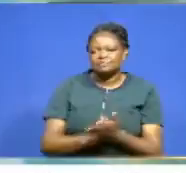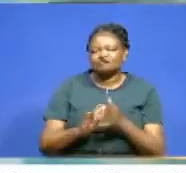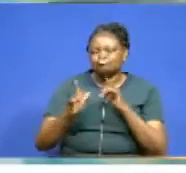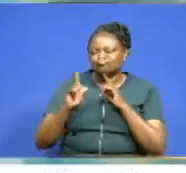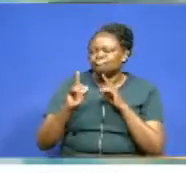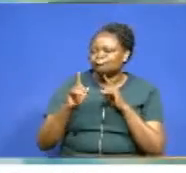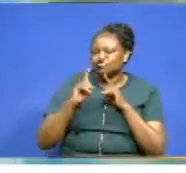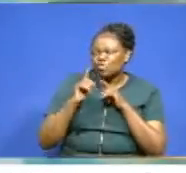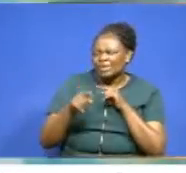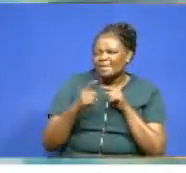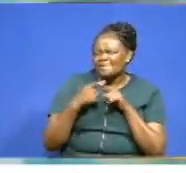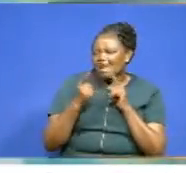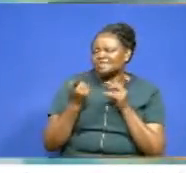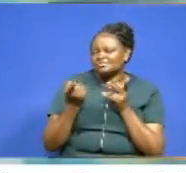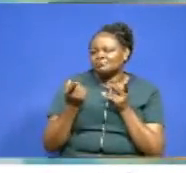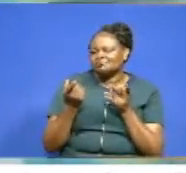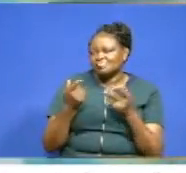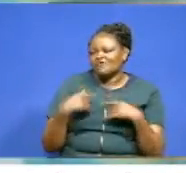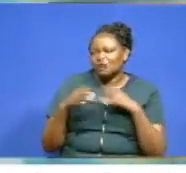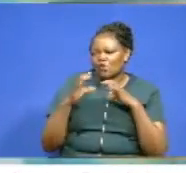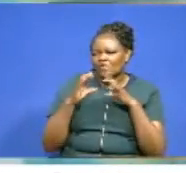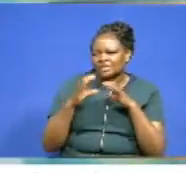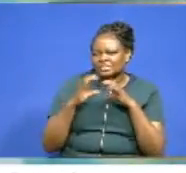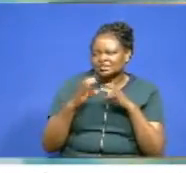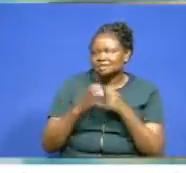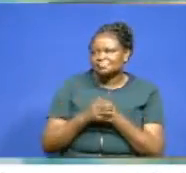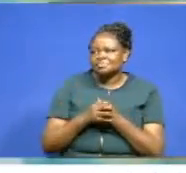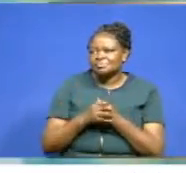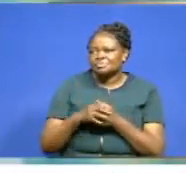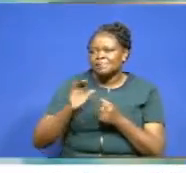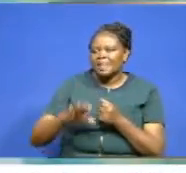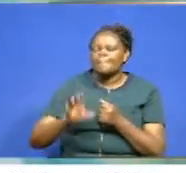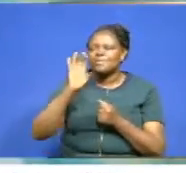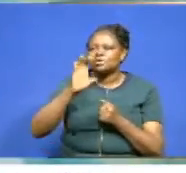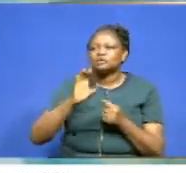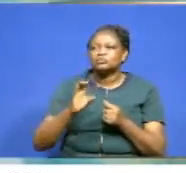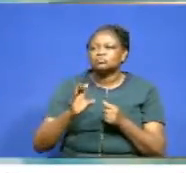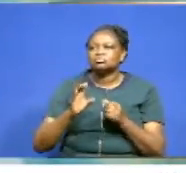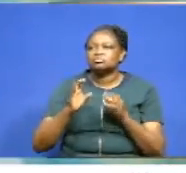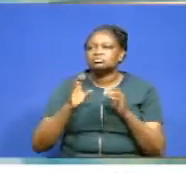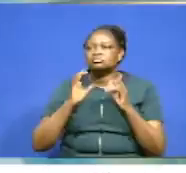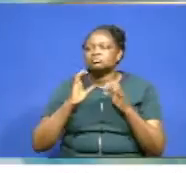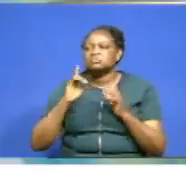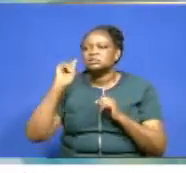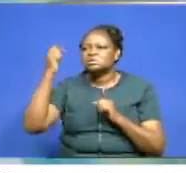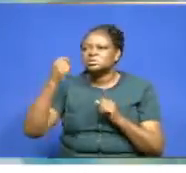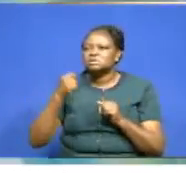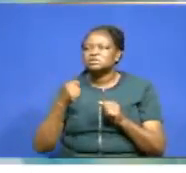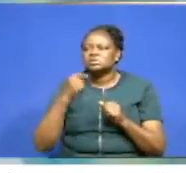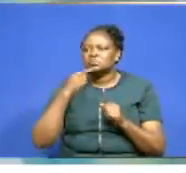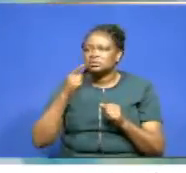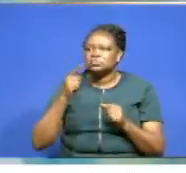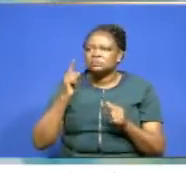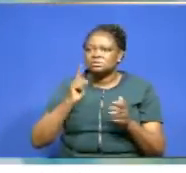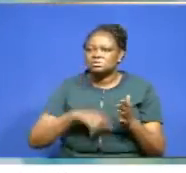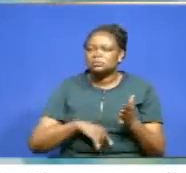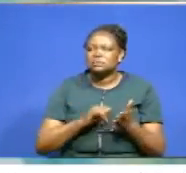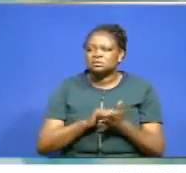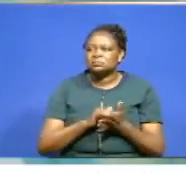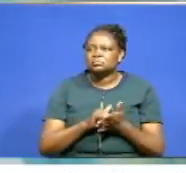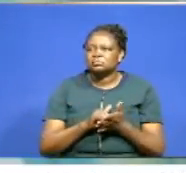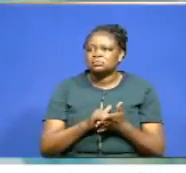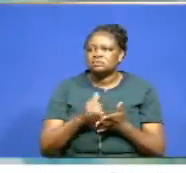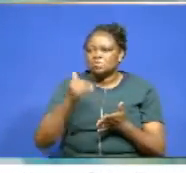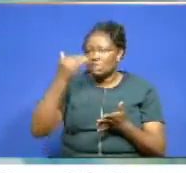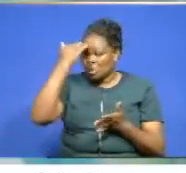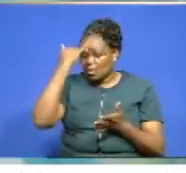we are going to be having a conversation with one of the best basketball coaches in Kenya. And maybe he should tell us, he should start by telling us why